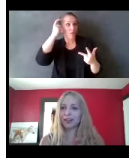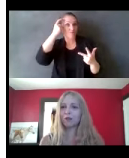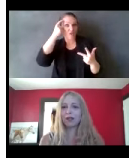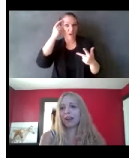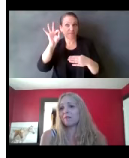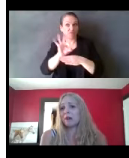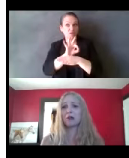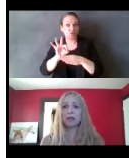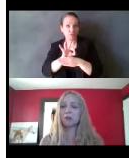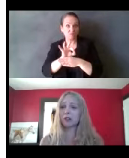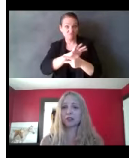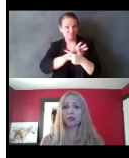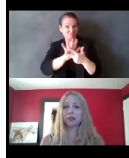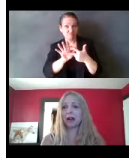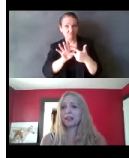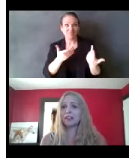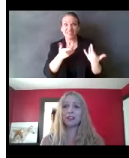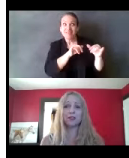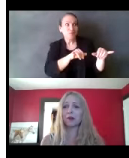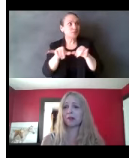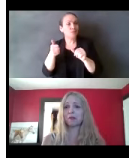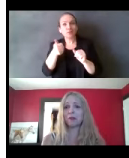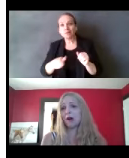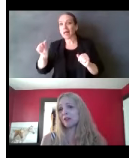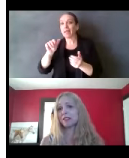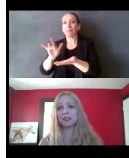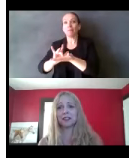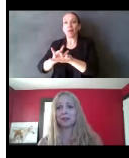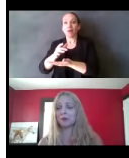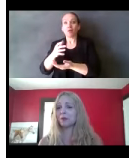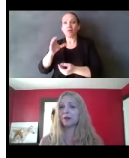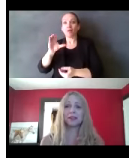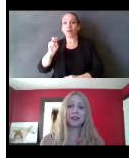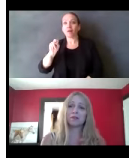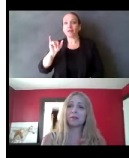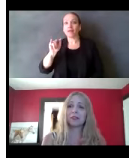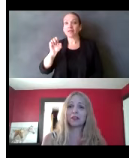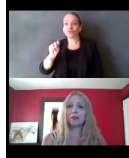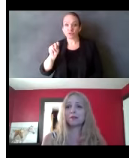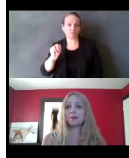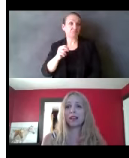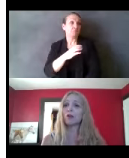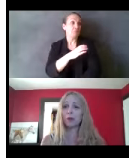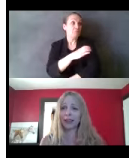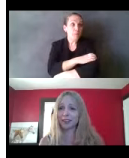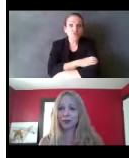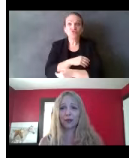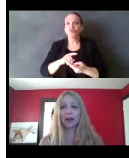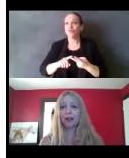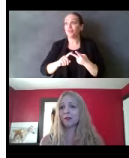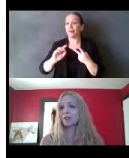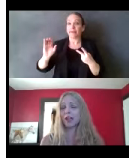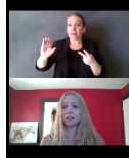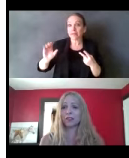conditions. If we had high blood pressure or high cholesterol or heart disease or, you know, arthritis